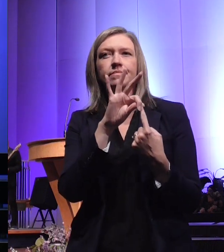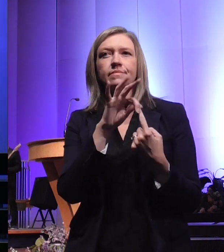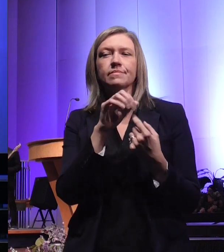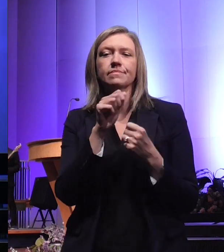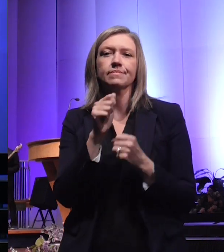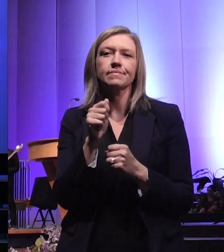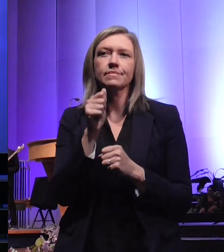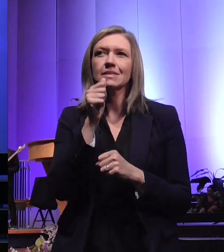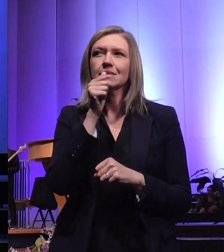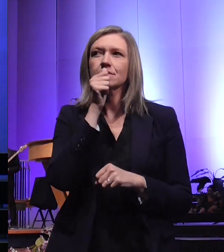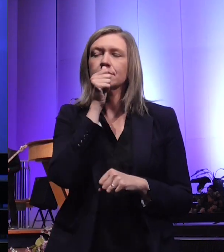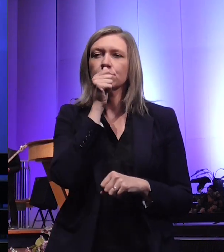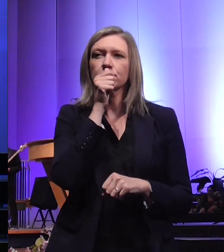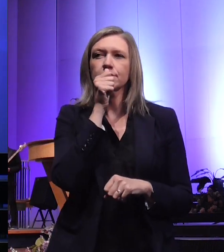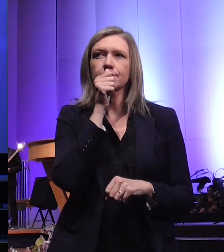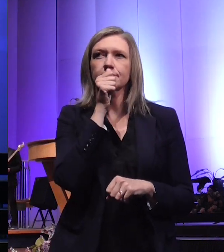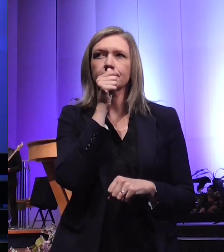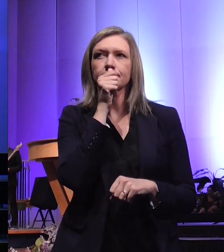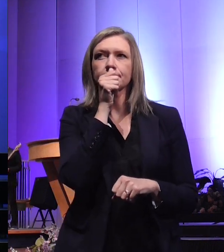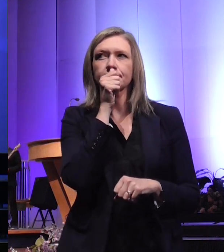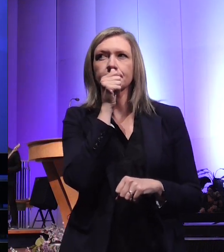so secret,